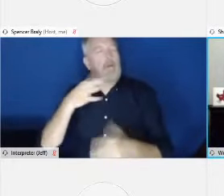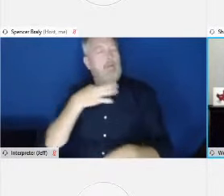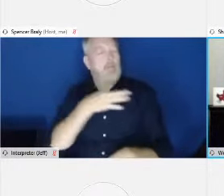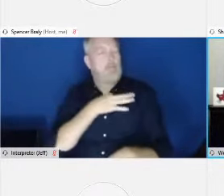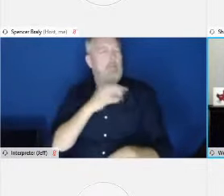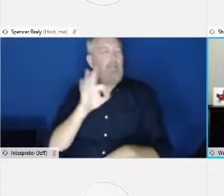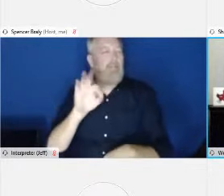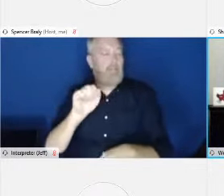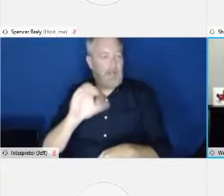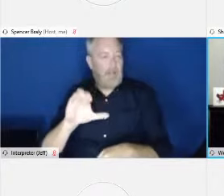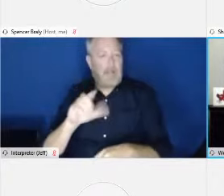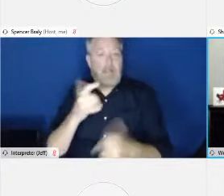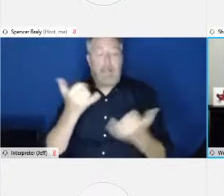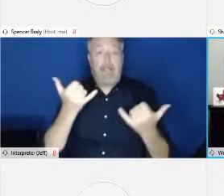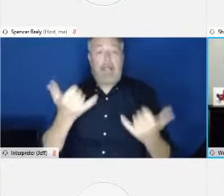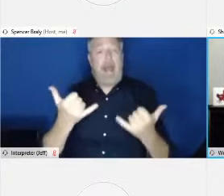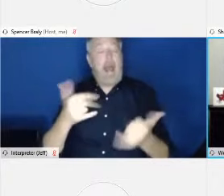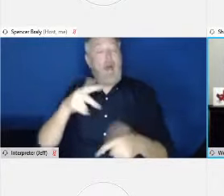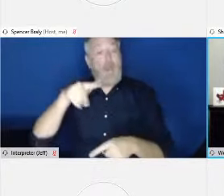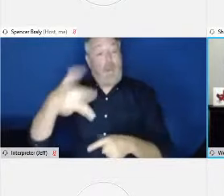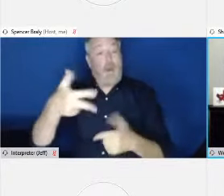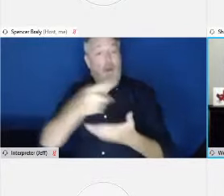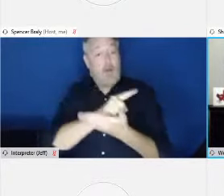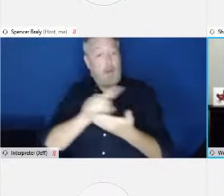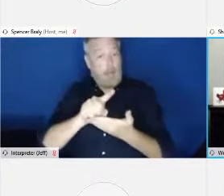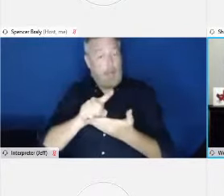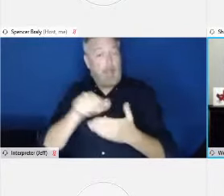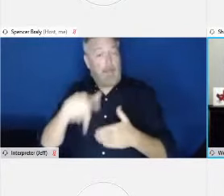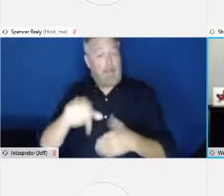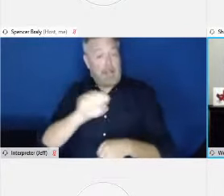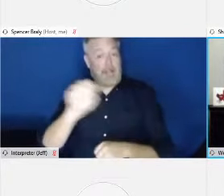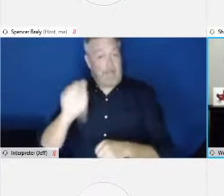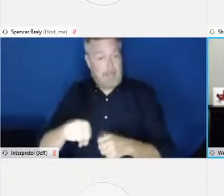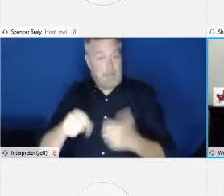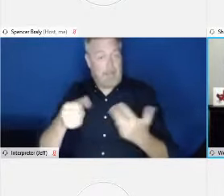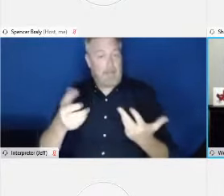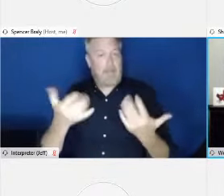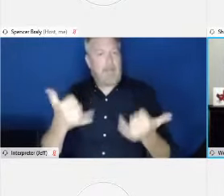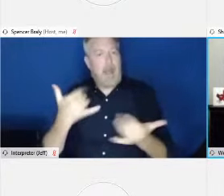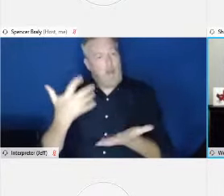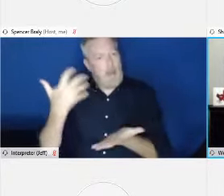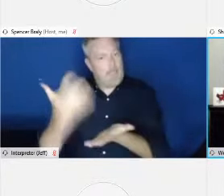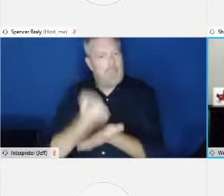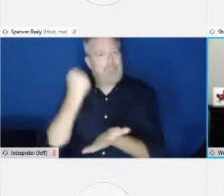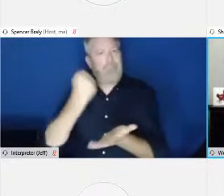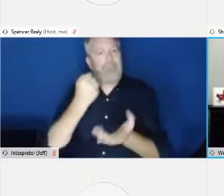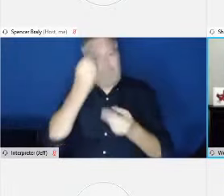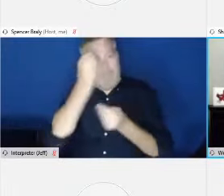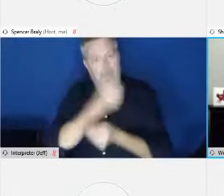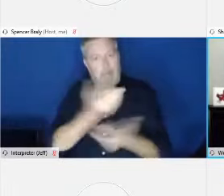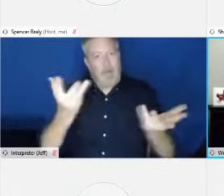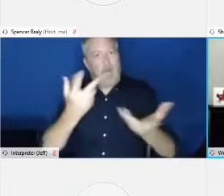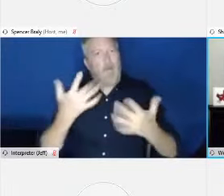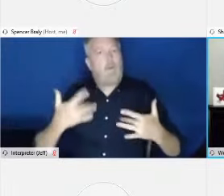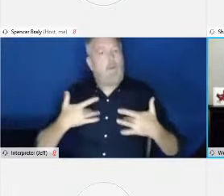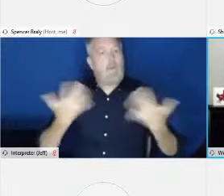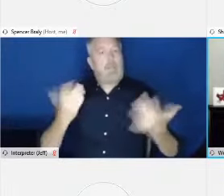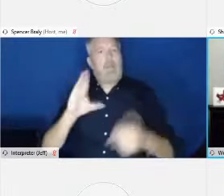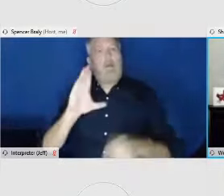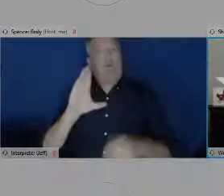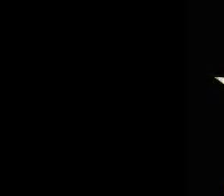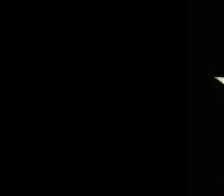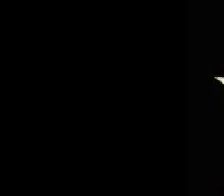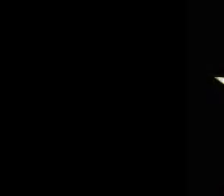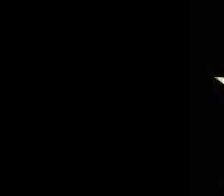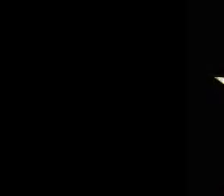begin week 3 of the semester, we wanted to take the opportunity to update you on our COVID-19